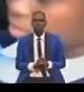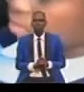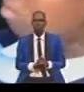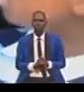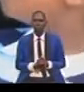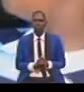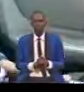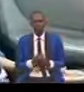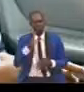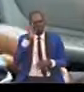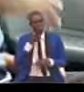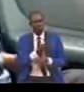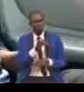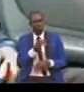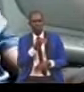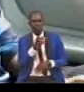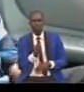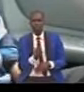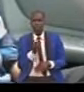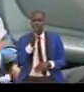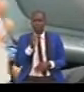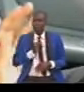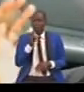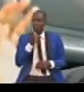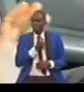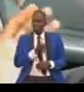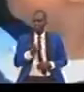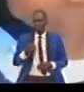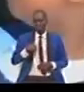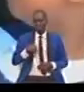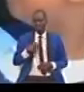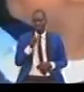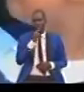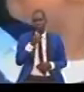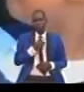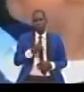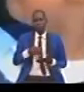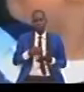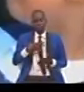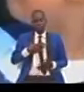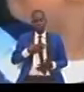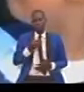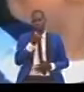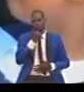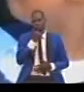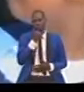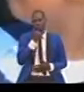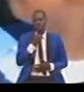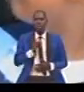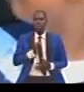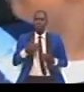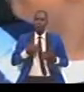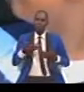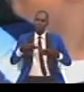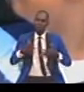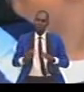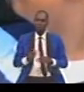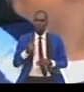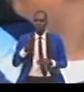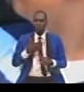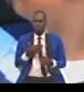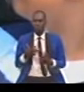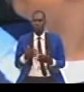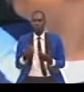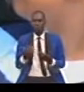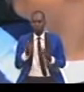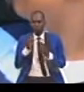Bye. James? Mom, I'm sorry. No, I'm sorry. It is my fault. I've allowed the pursuit of money take my time